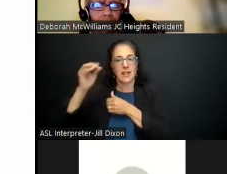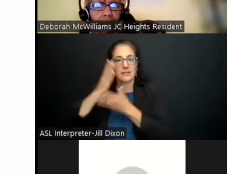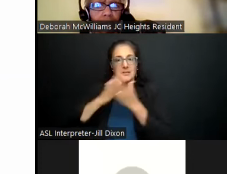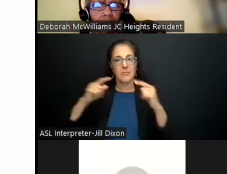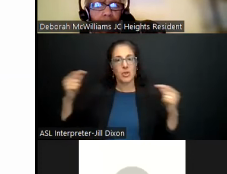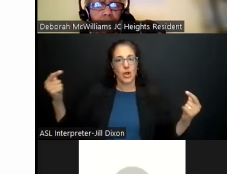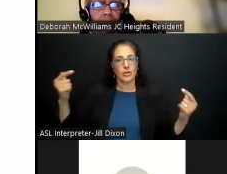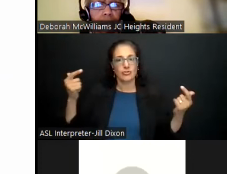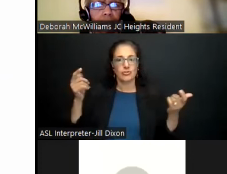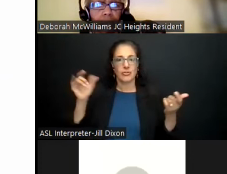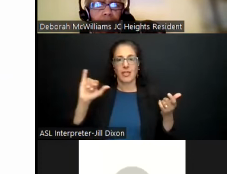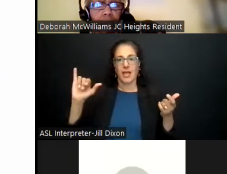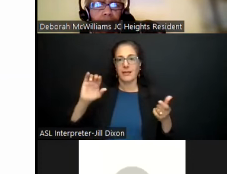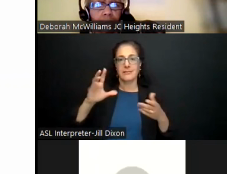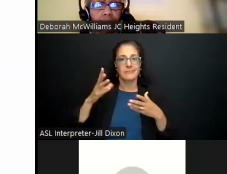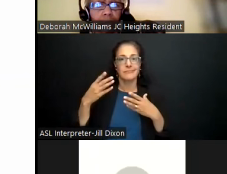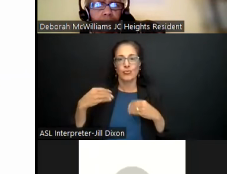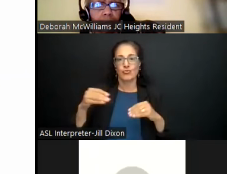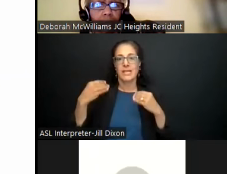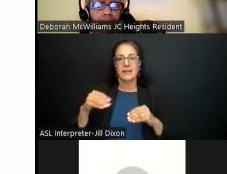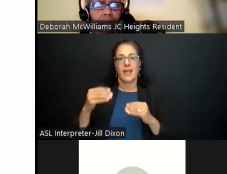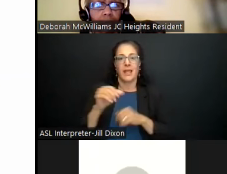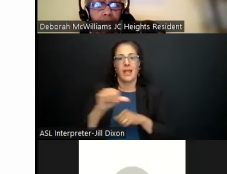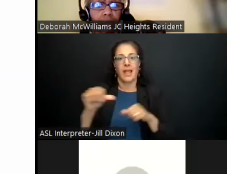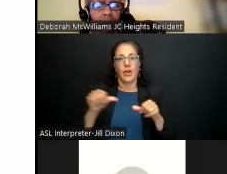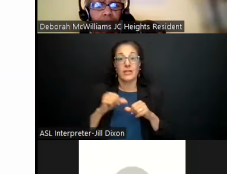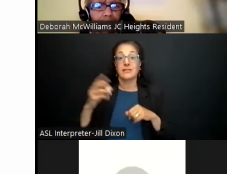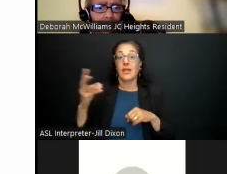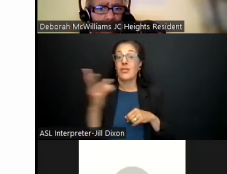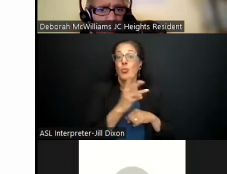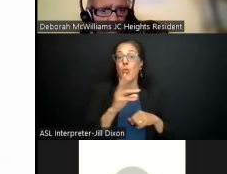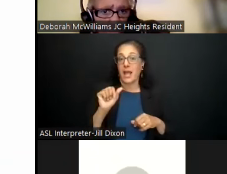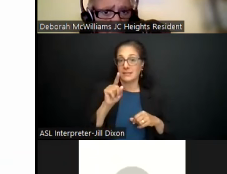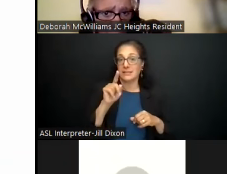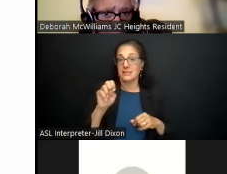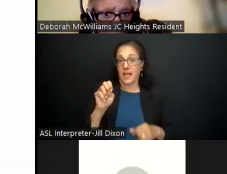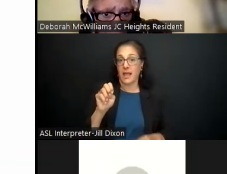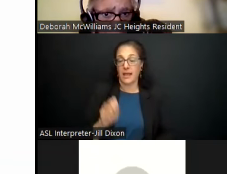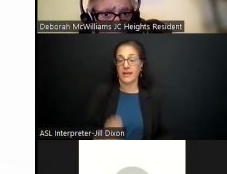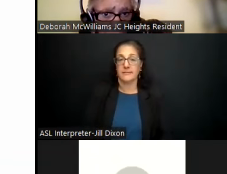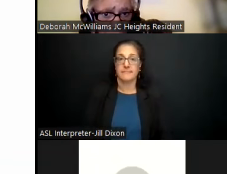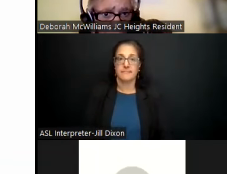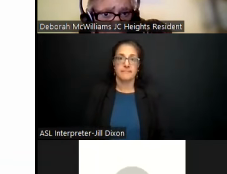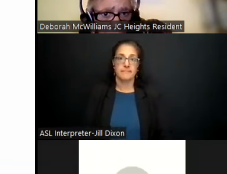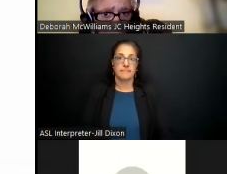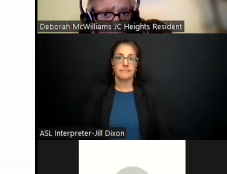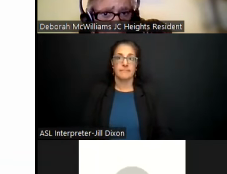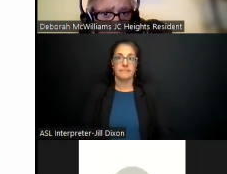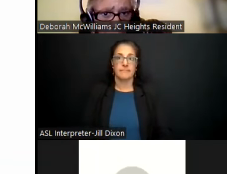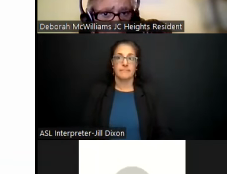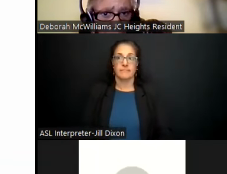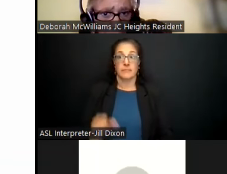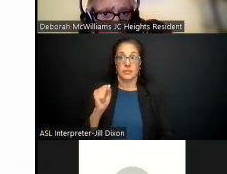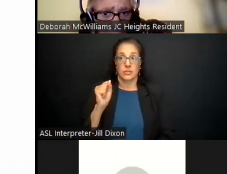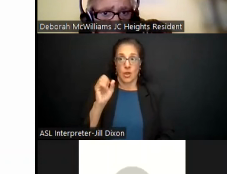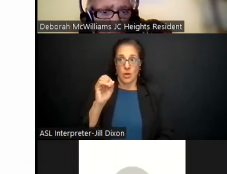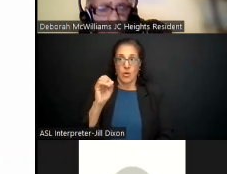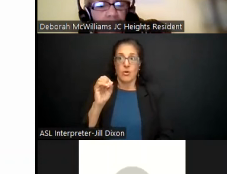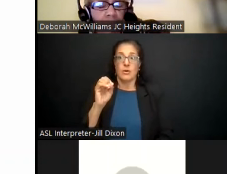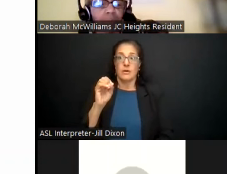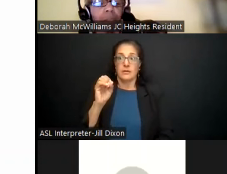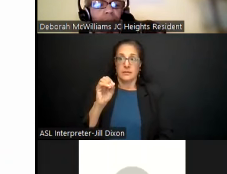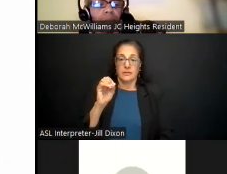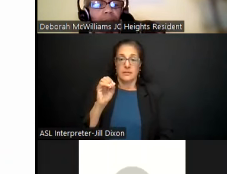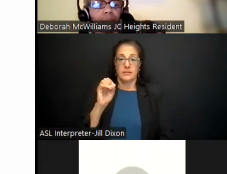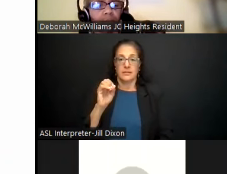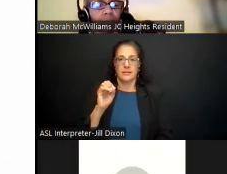like retail areas within the west side. So we'll do this a bit